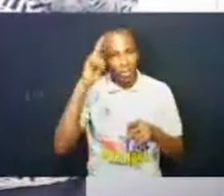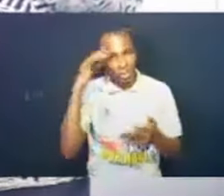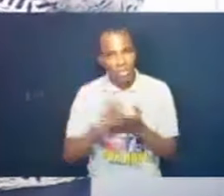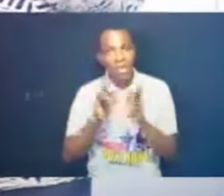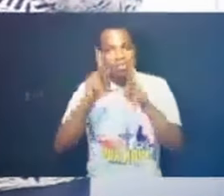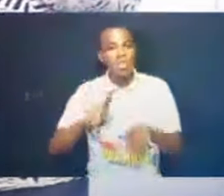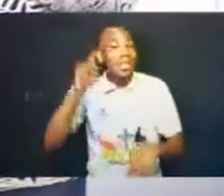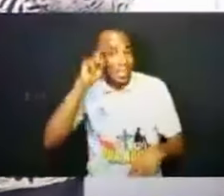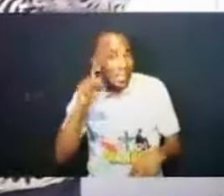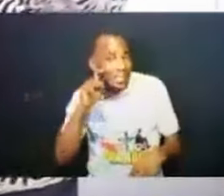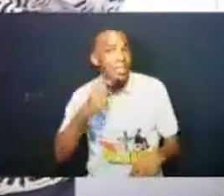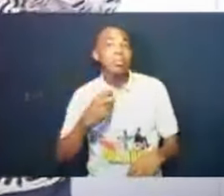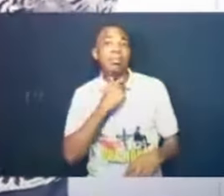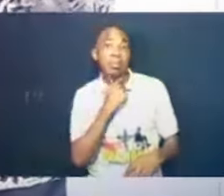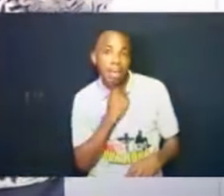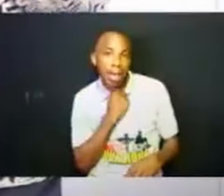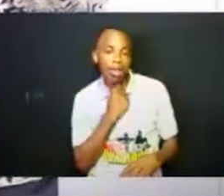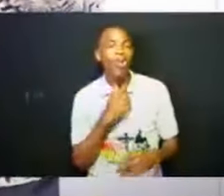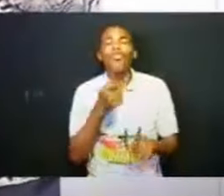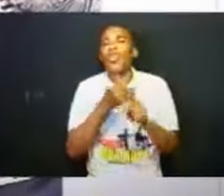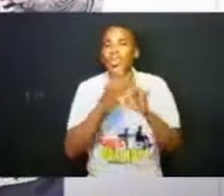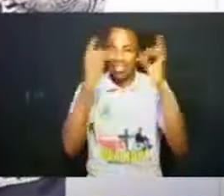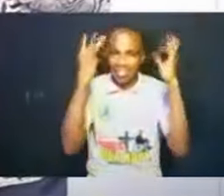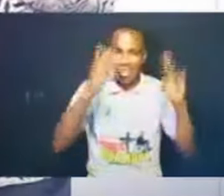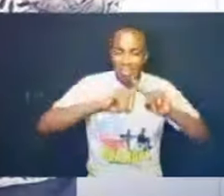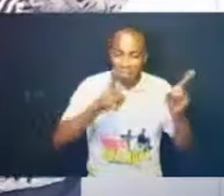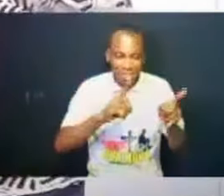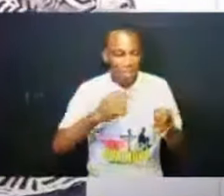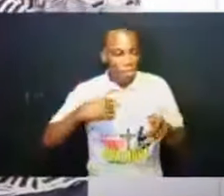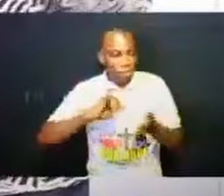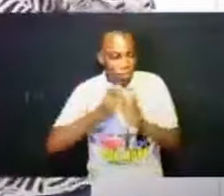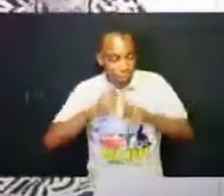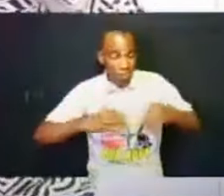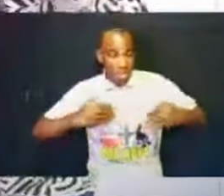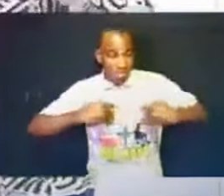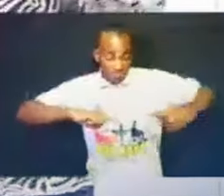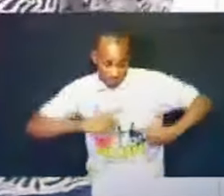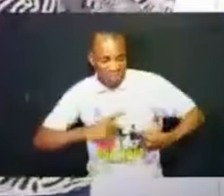committed the greatest sin. We leave such people and they destroy the church.